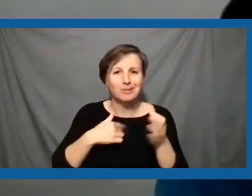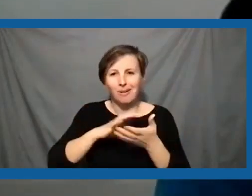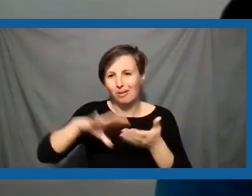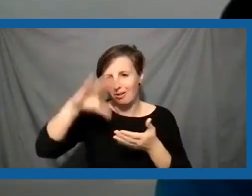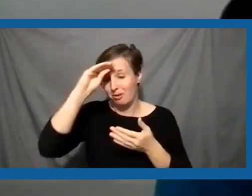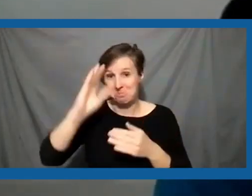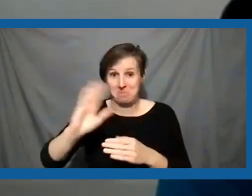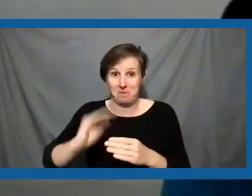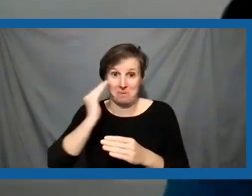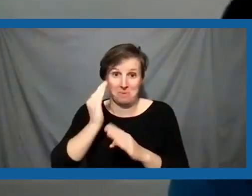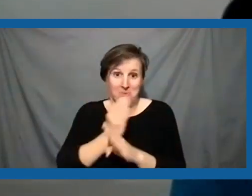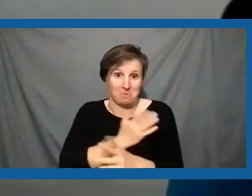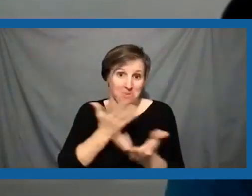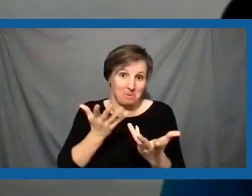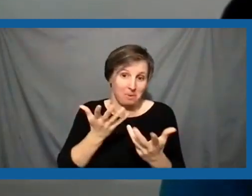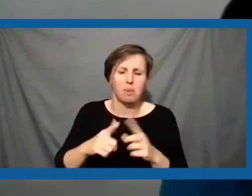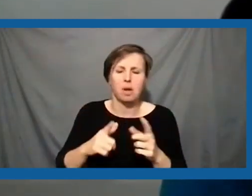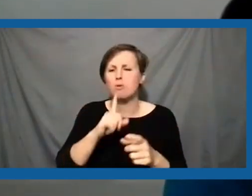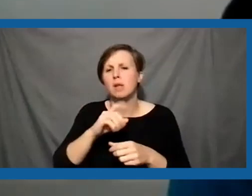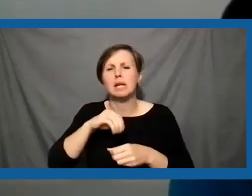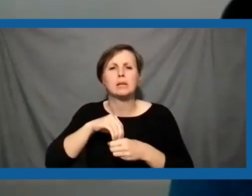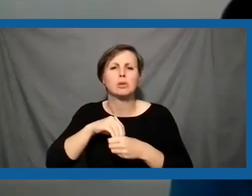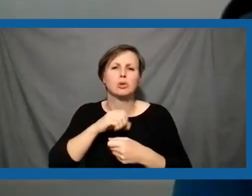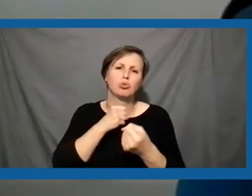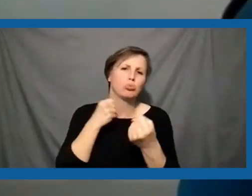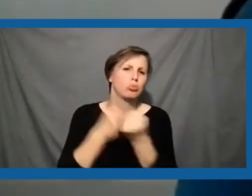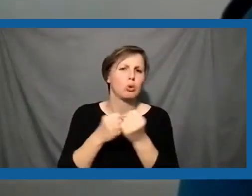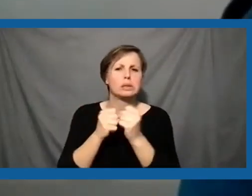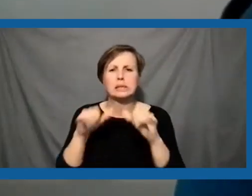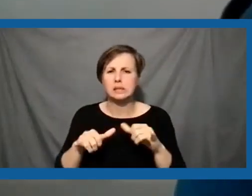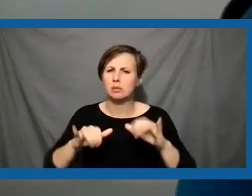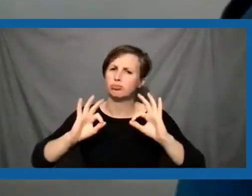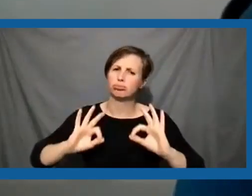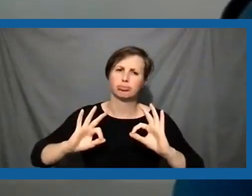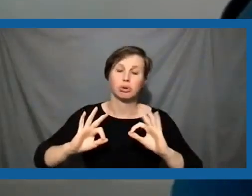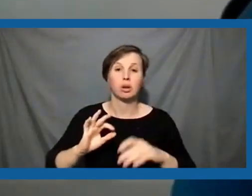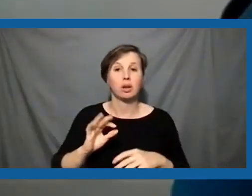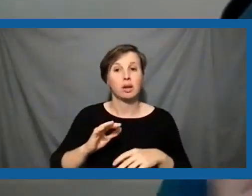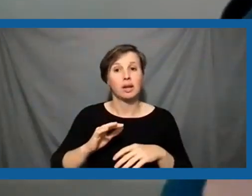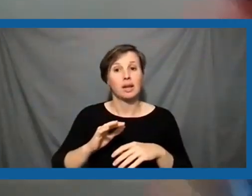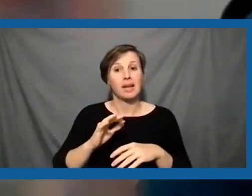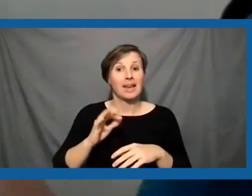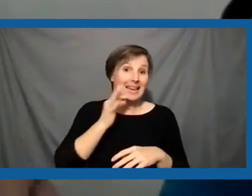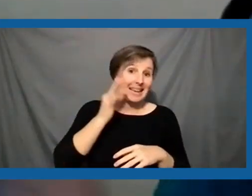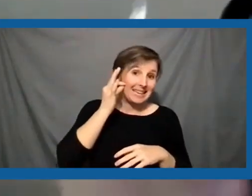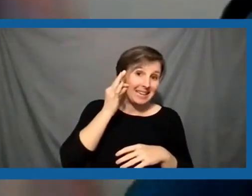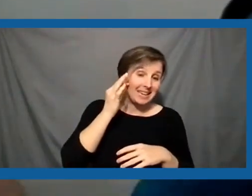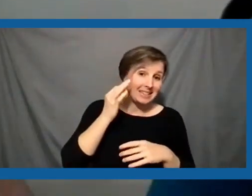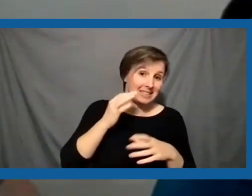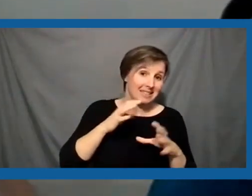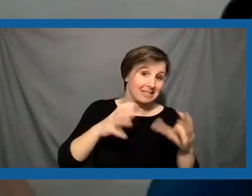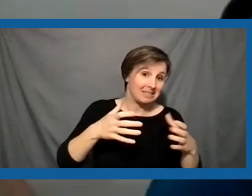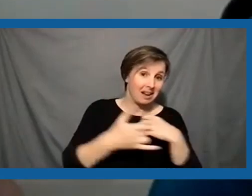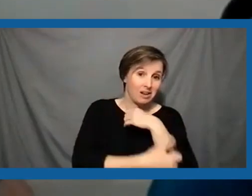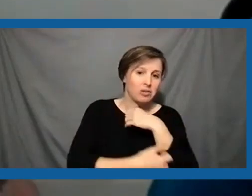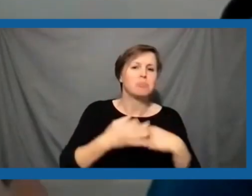support system internally. I think in Indian country, and I'd be curious to know if this is